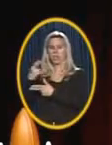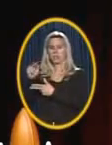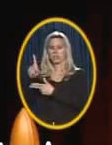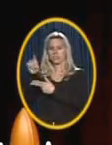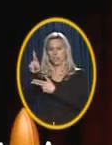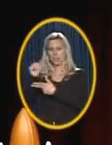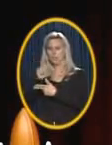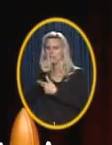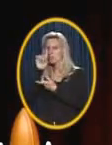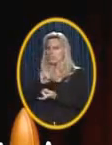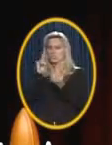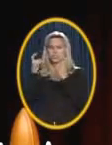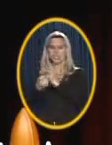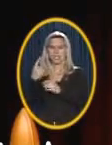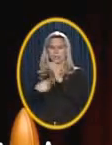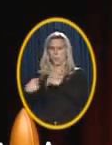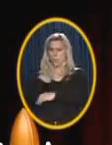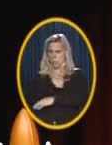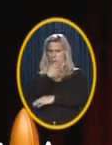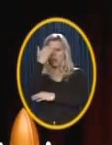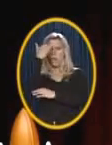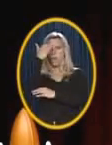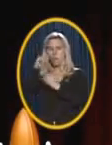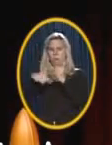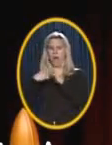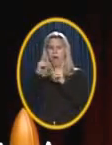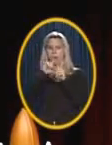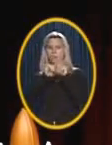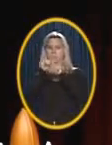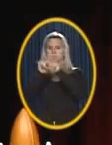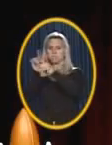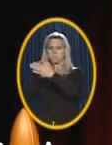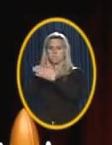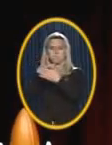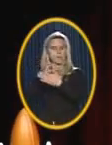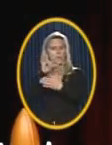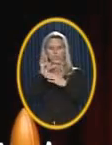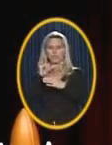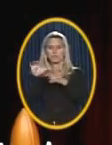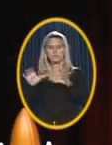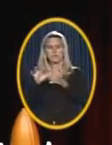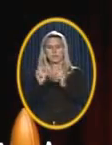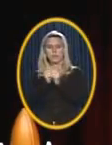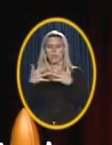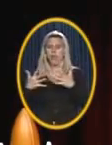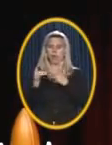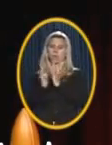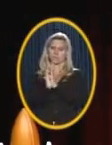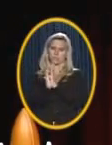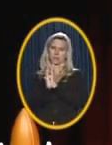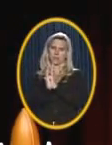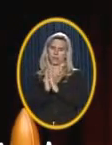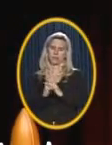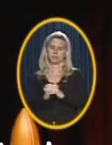Revolutionized what we know about astronomy, and we couldn't have done it without the shuttle.